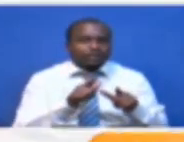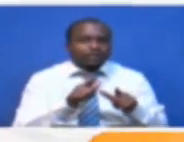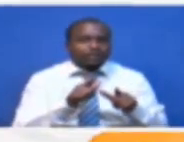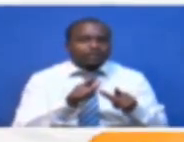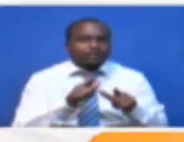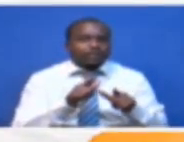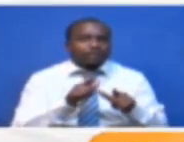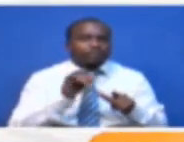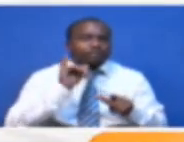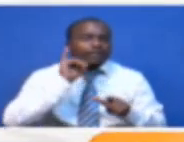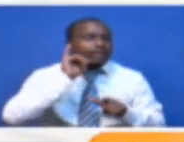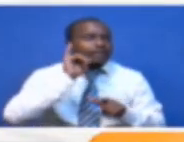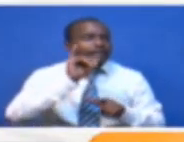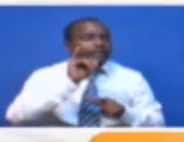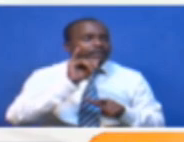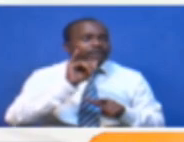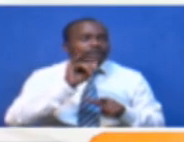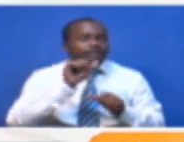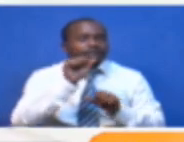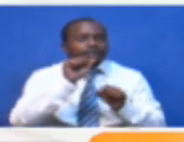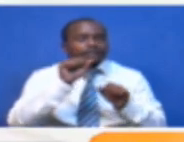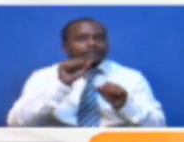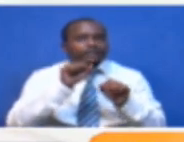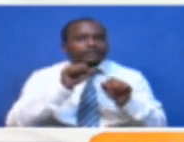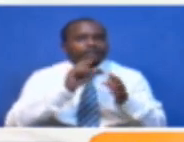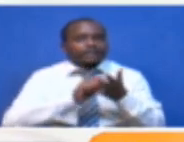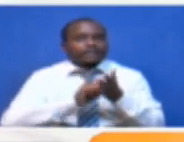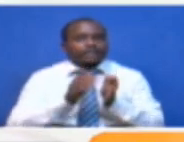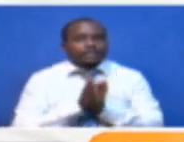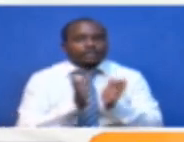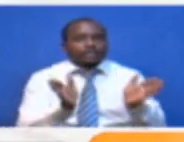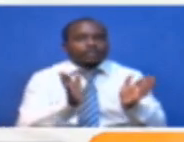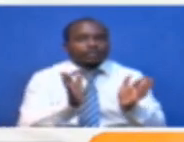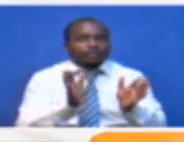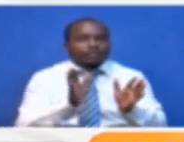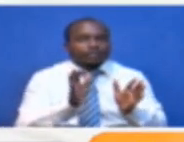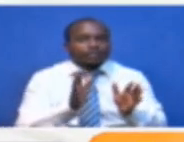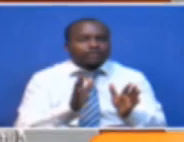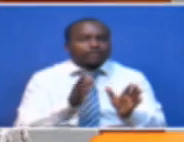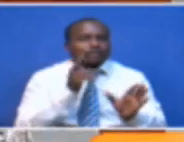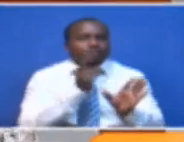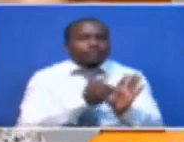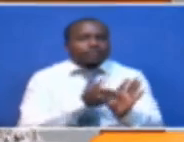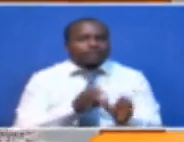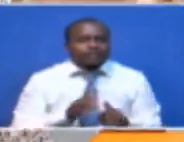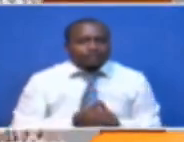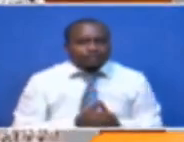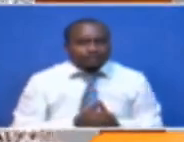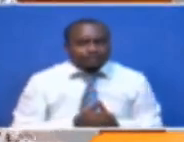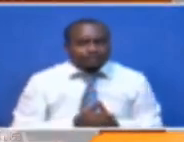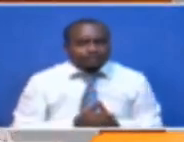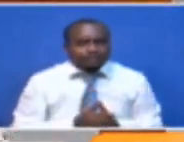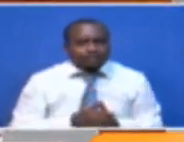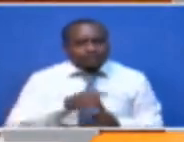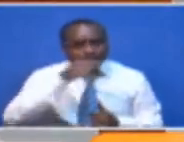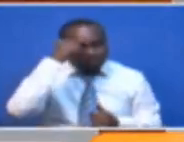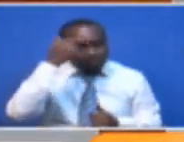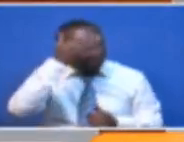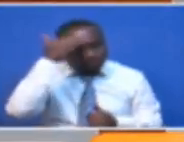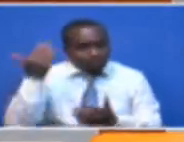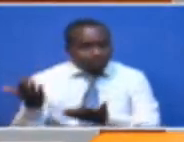Kurt Waldheim. From Austria. Yes. To participate. Why not? She forgot to carry the credentials.